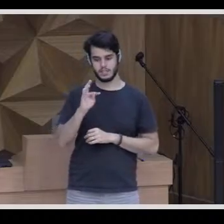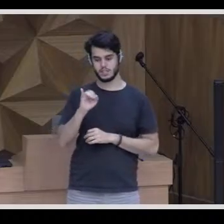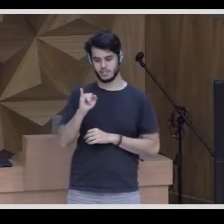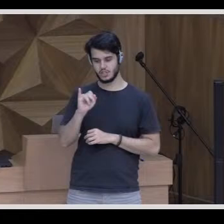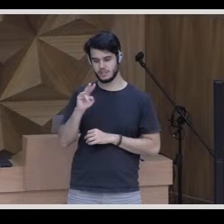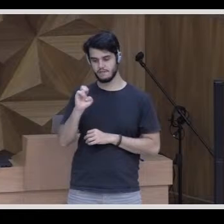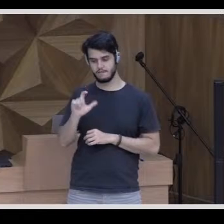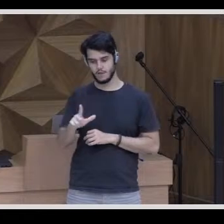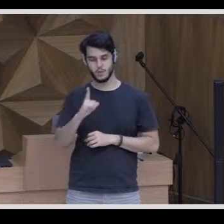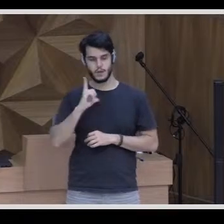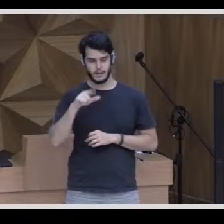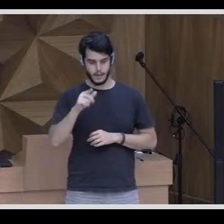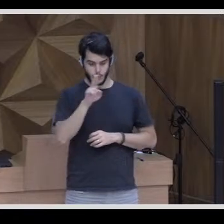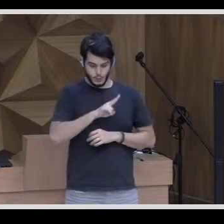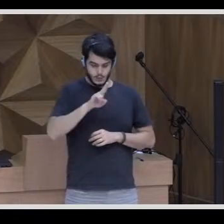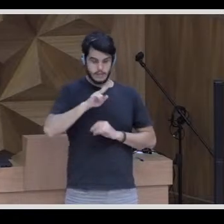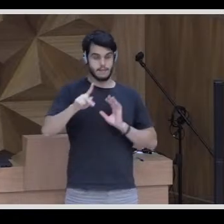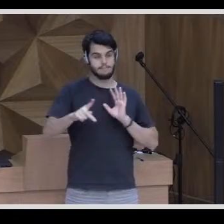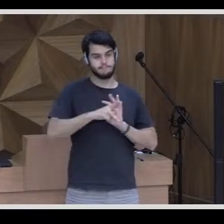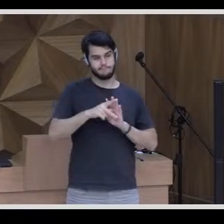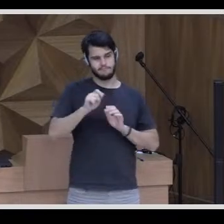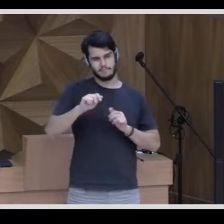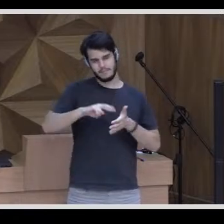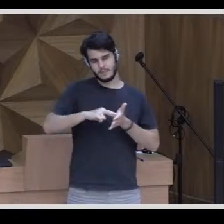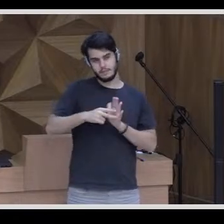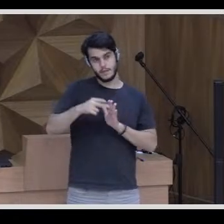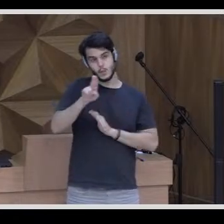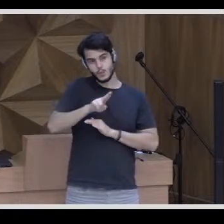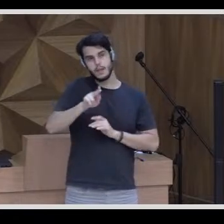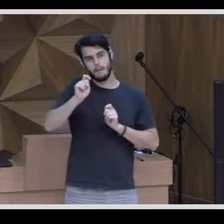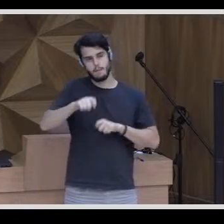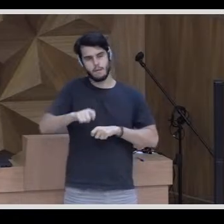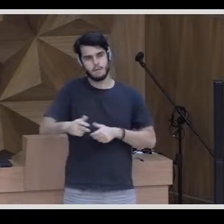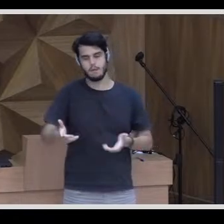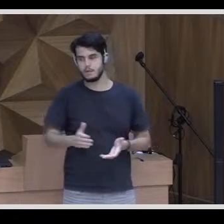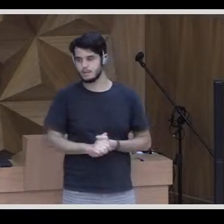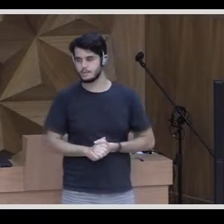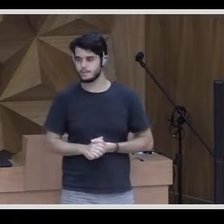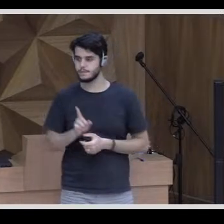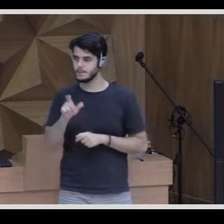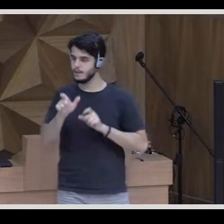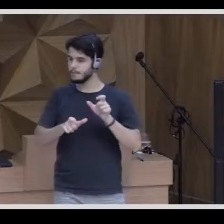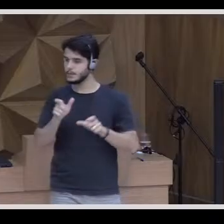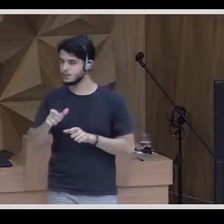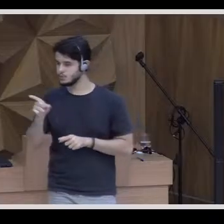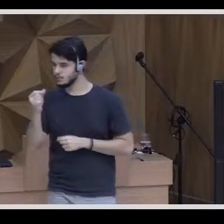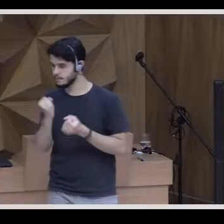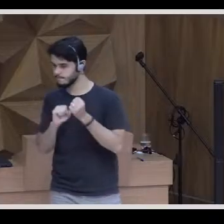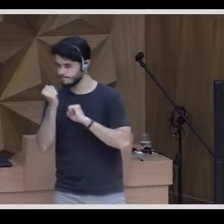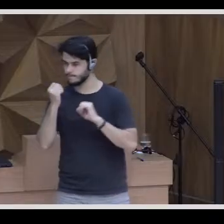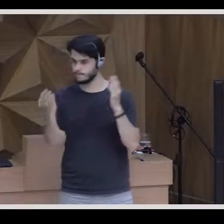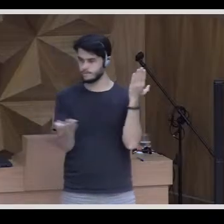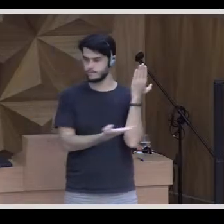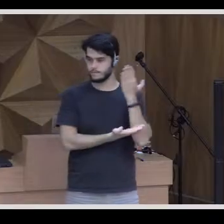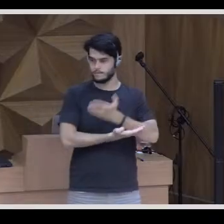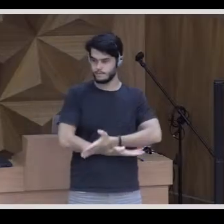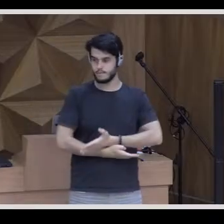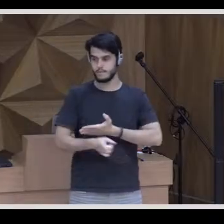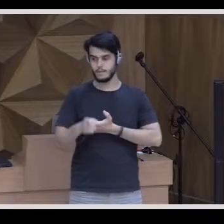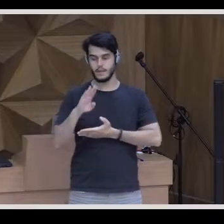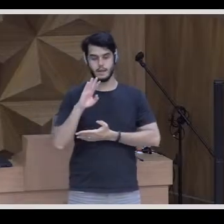that was really taking off, here's our forestry guys. The thing that was really taking off around that time